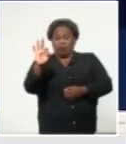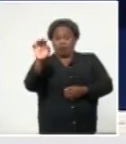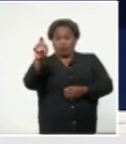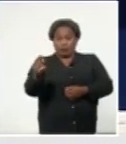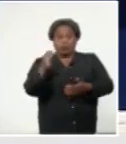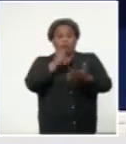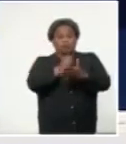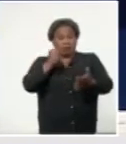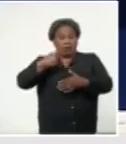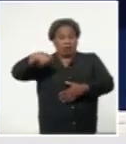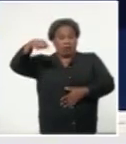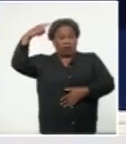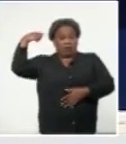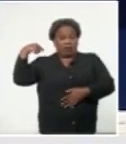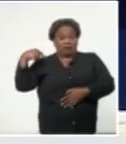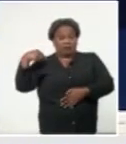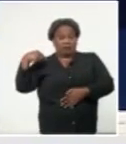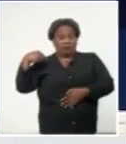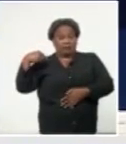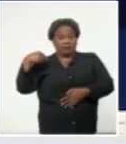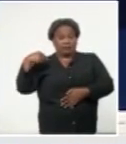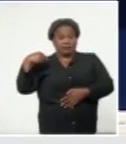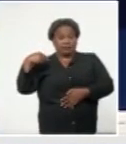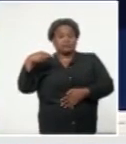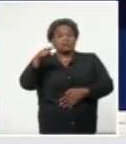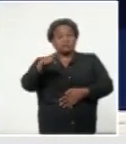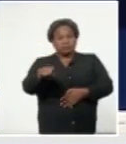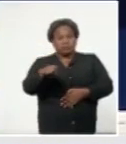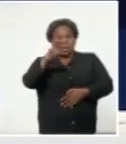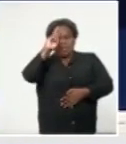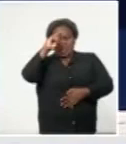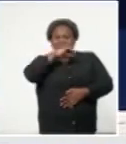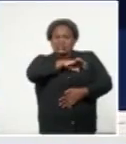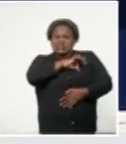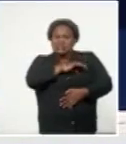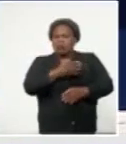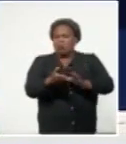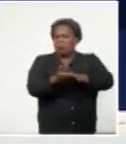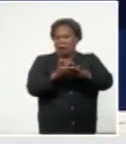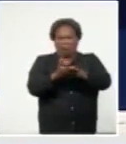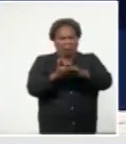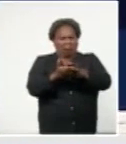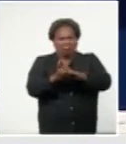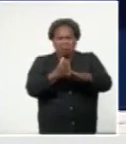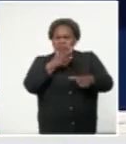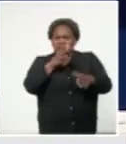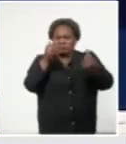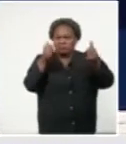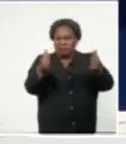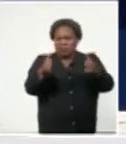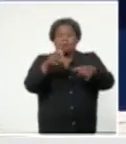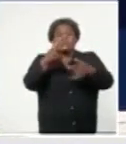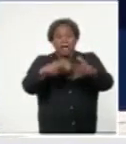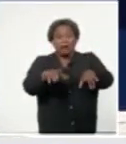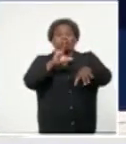were asymptomatic, for a cumulative of